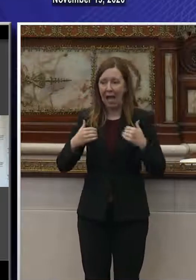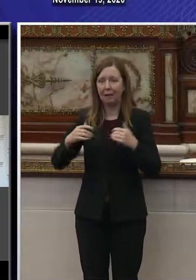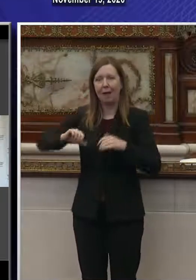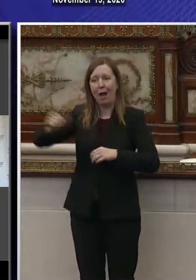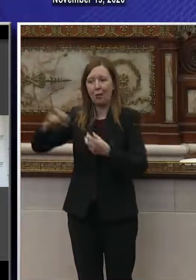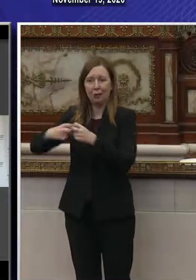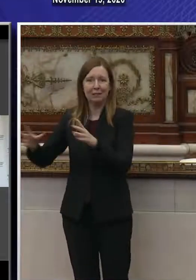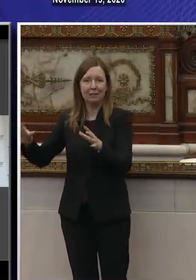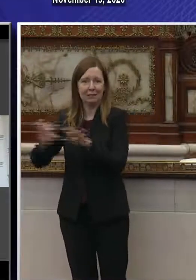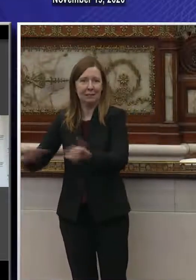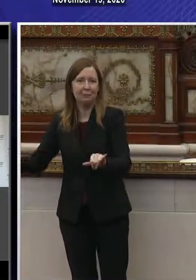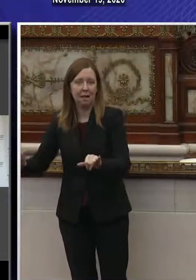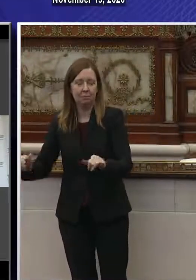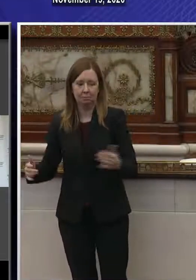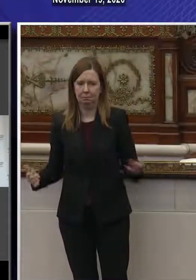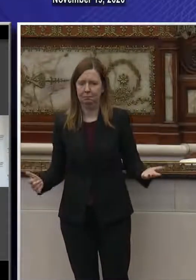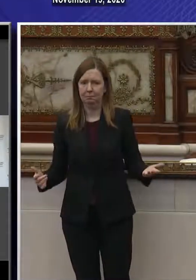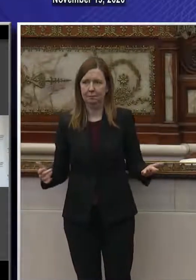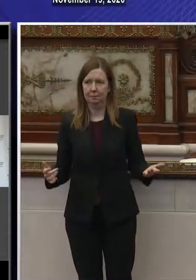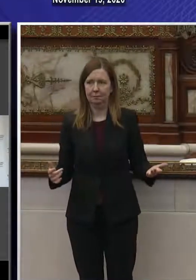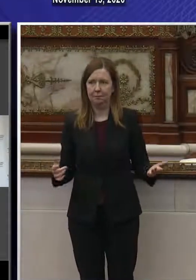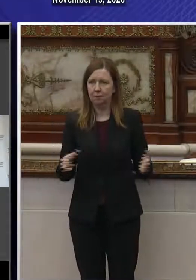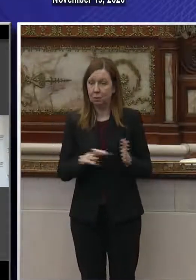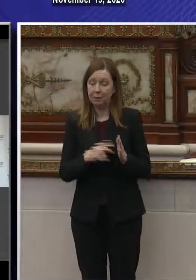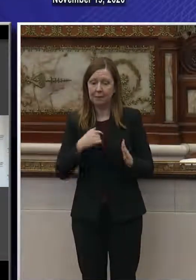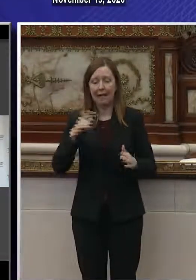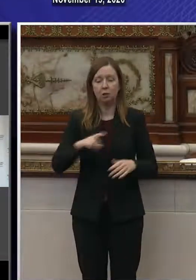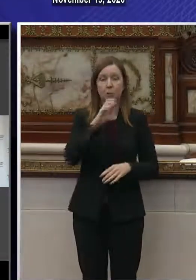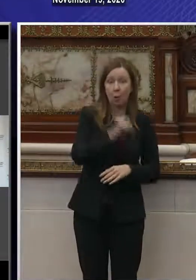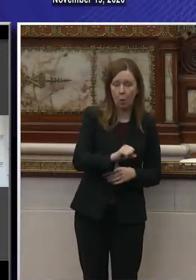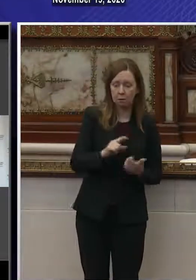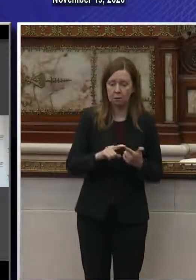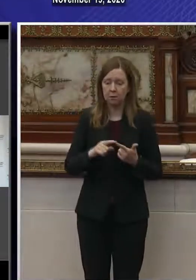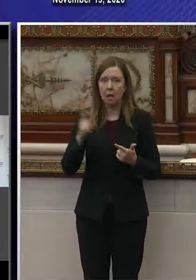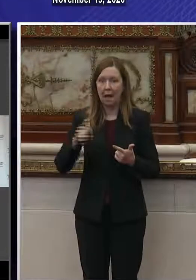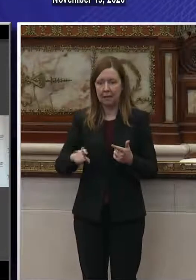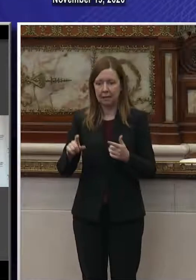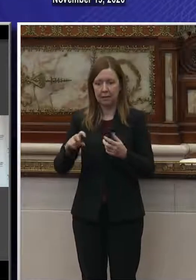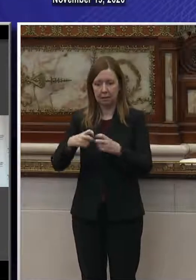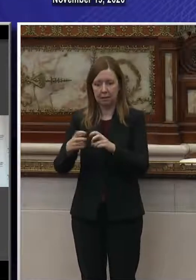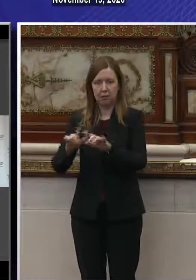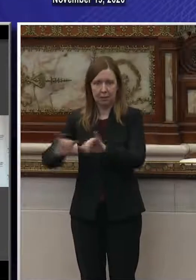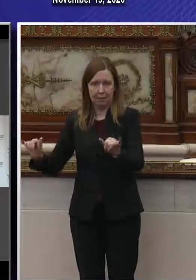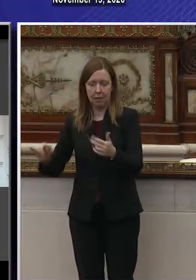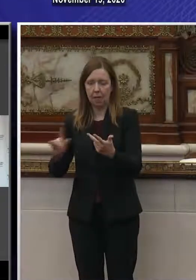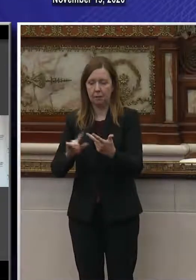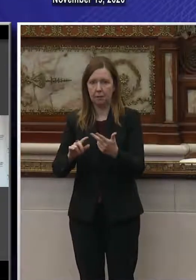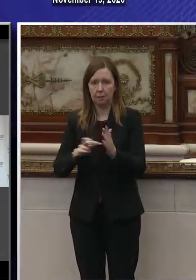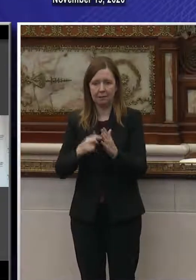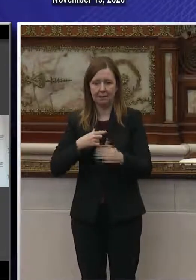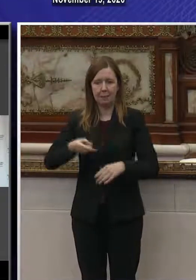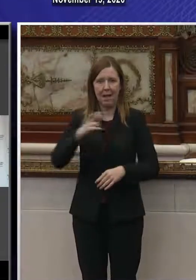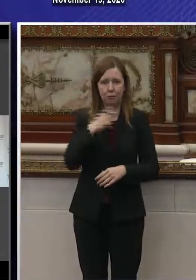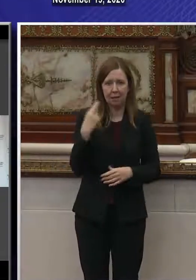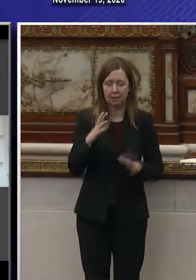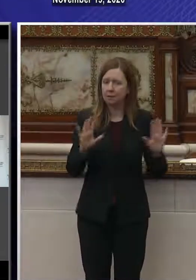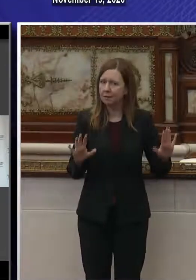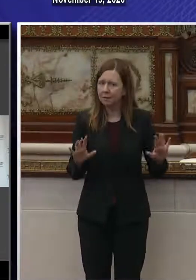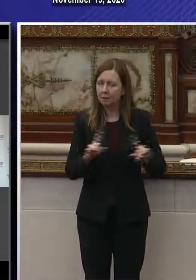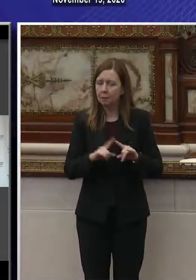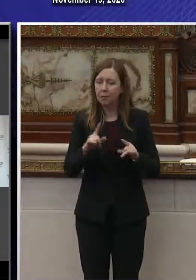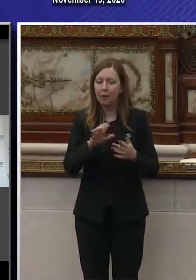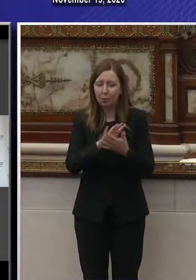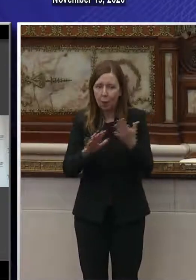conditions. So you're saying I need to be old, I need comorbid conditions, that makes me high risk. Well, those aren't